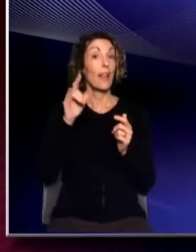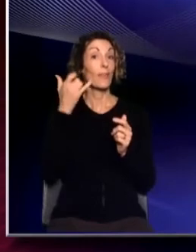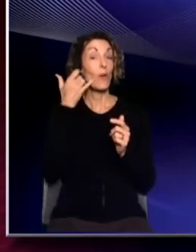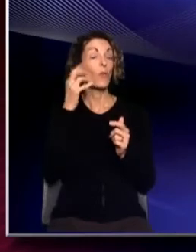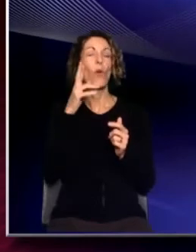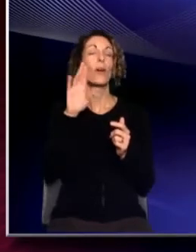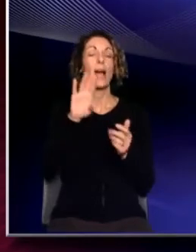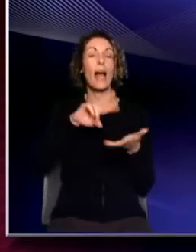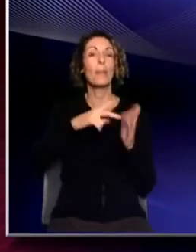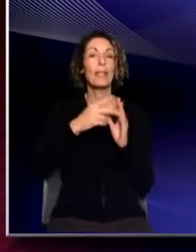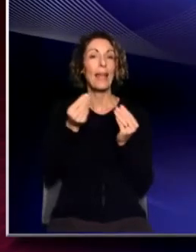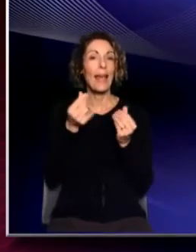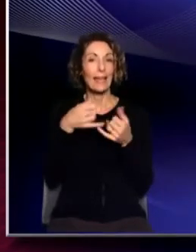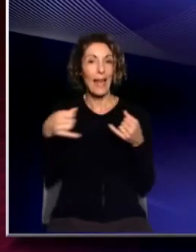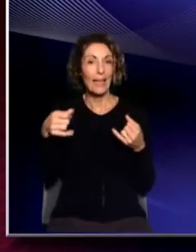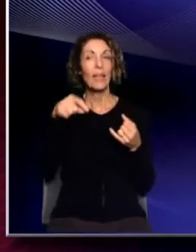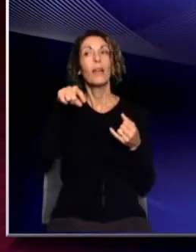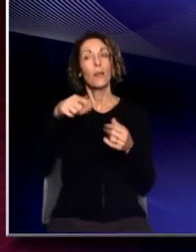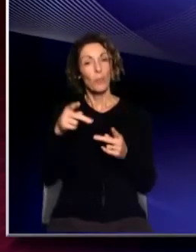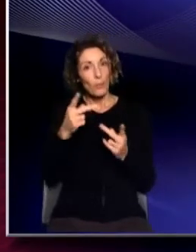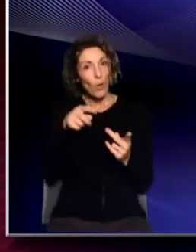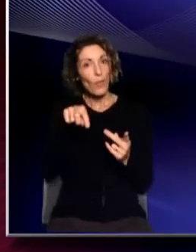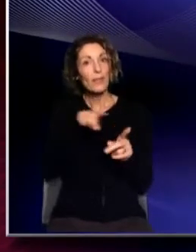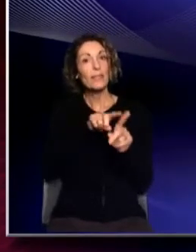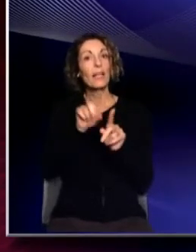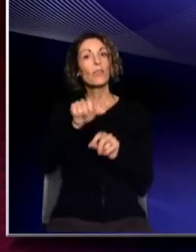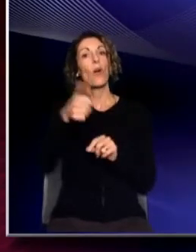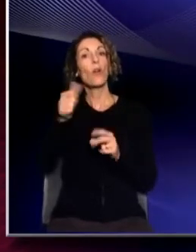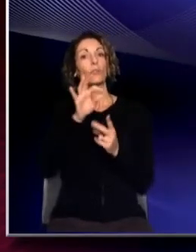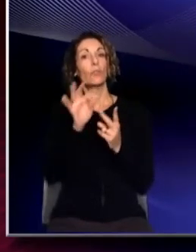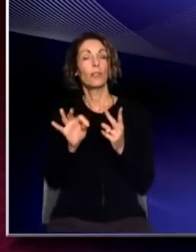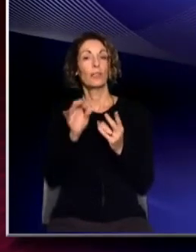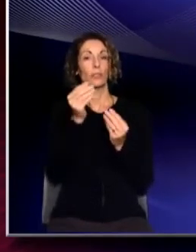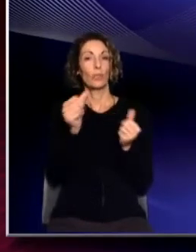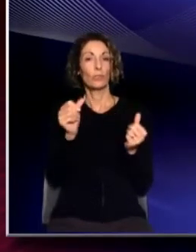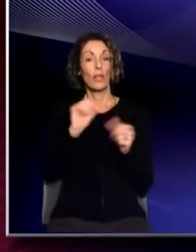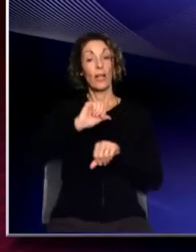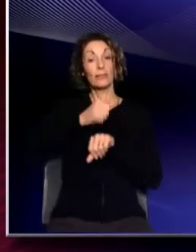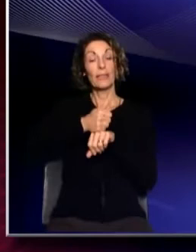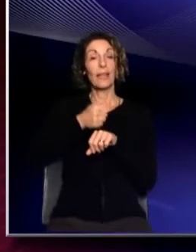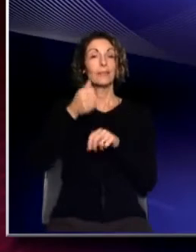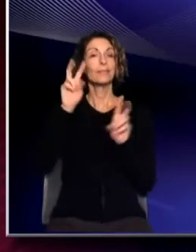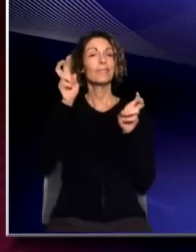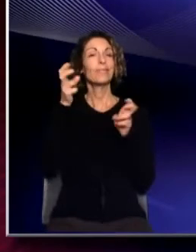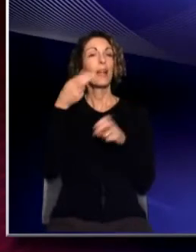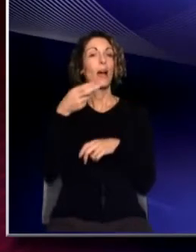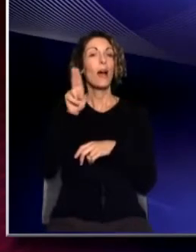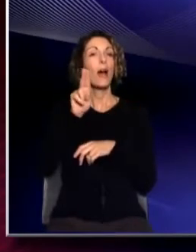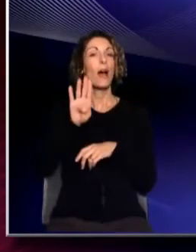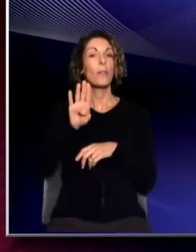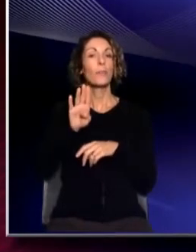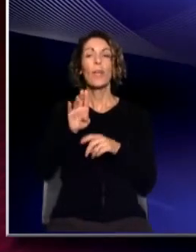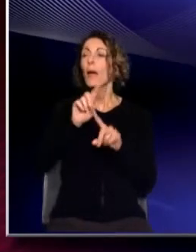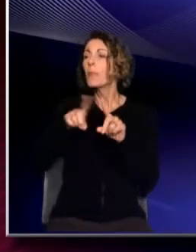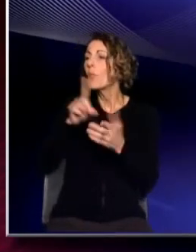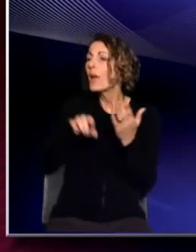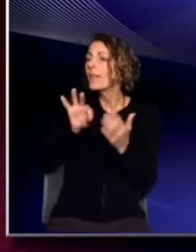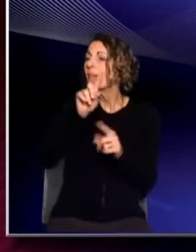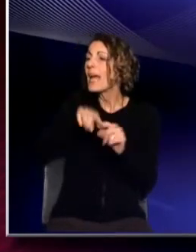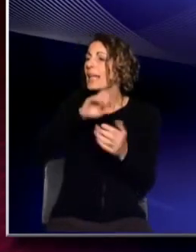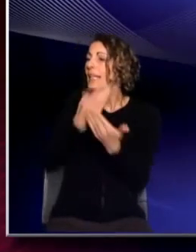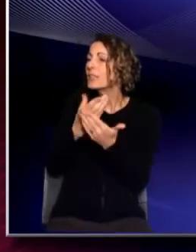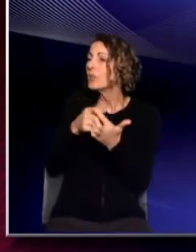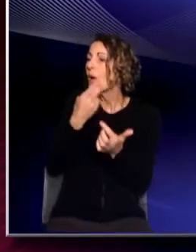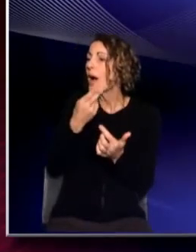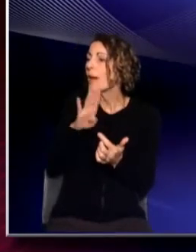a landline. So this was proposed as an alternate solution. We set up a hub People can go there, travel to. But what if they can't get to the hub? What